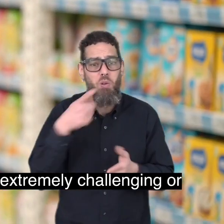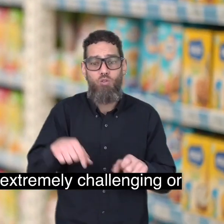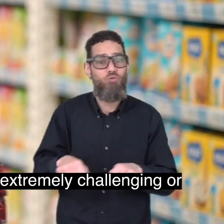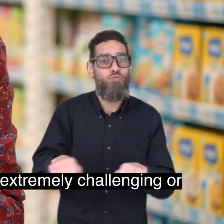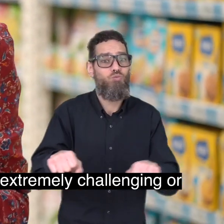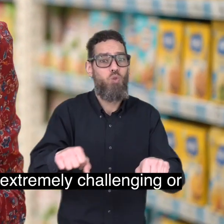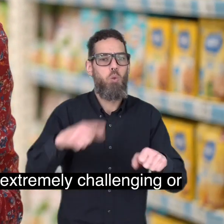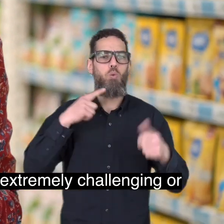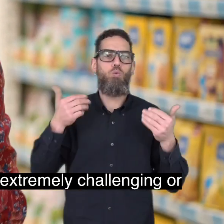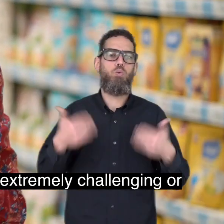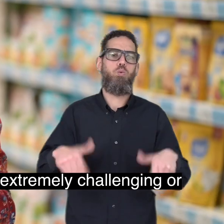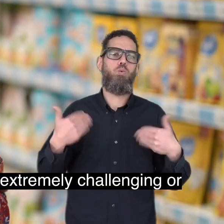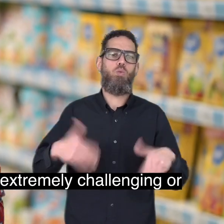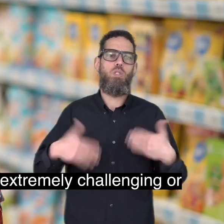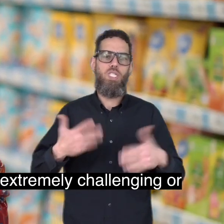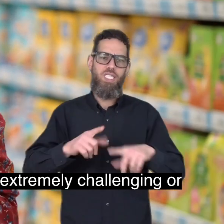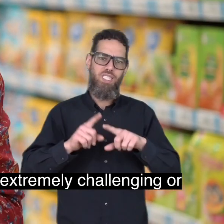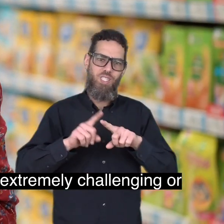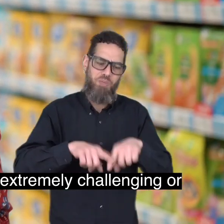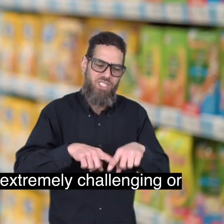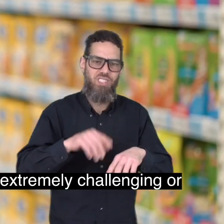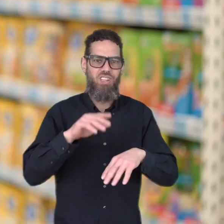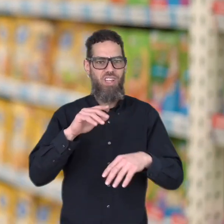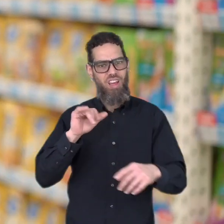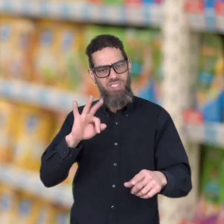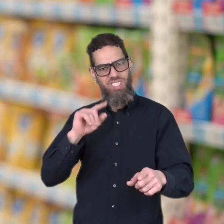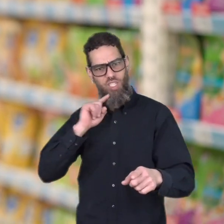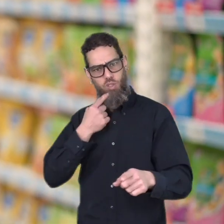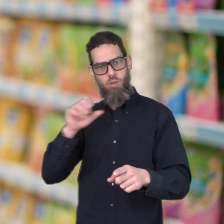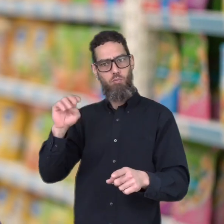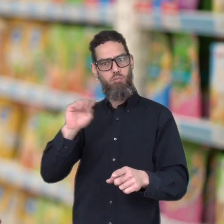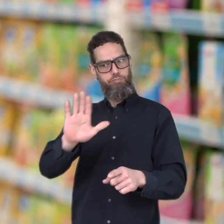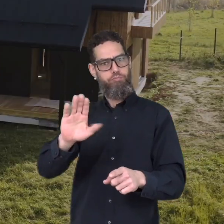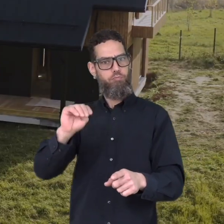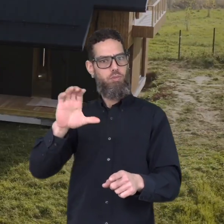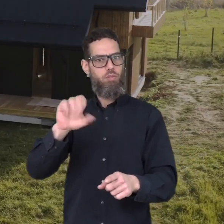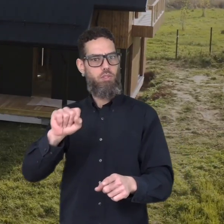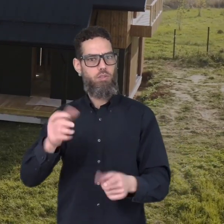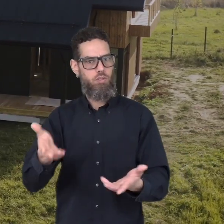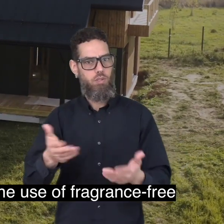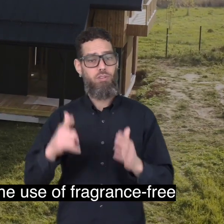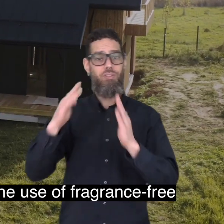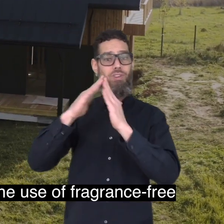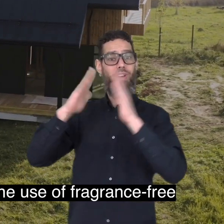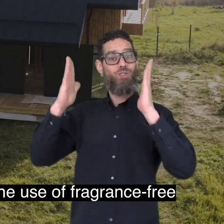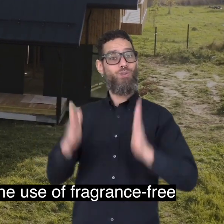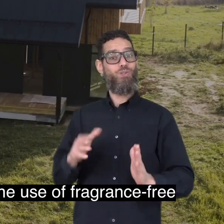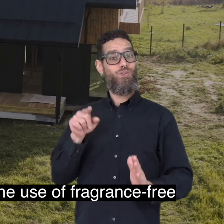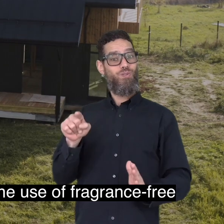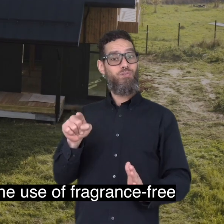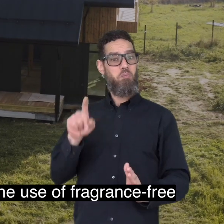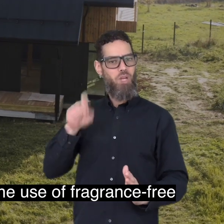grocery shopping can become extremely challenging or impossible depending on the severity of their MCS. A suitable home